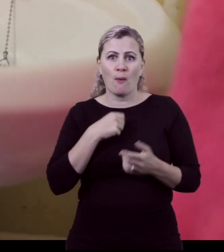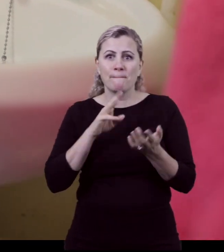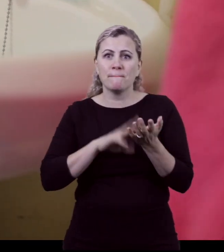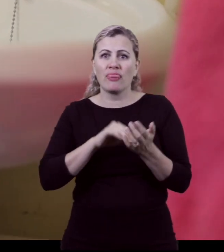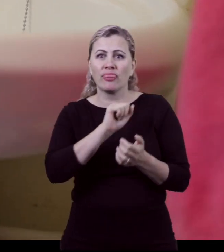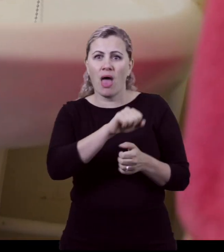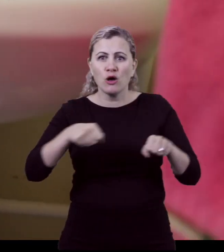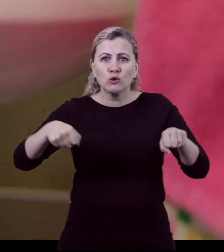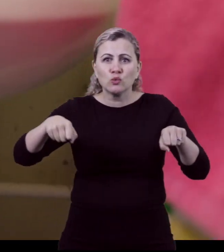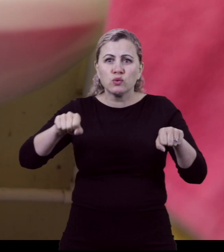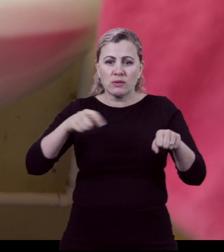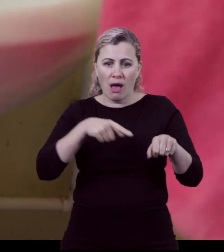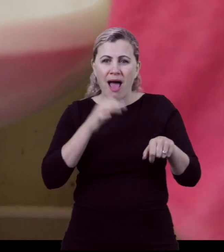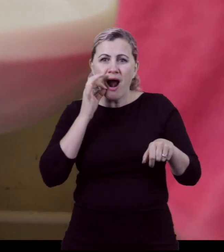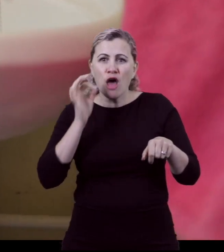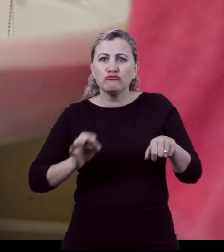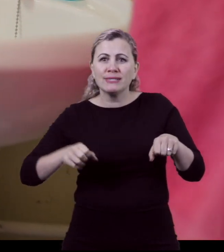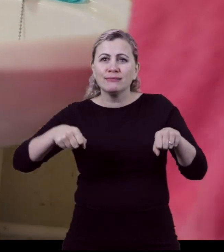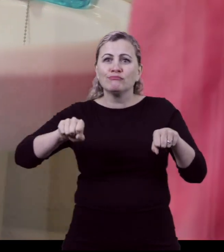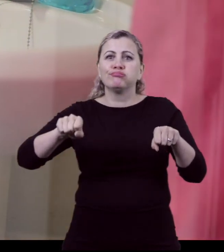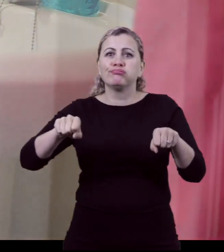in by you.